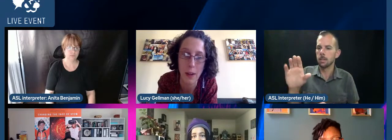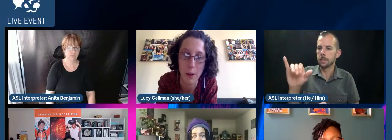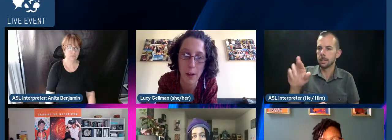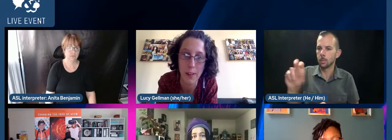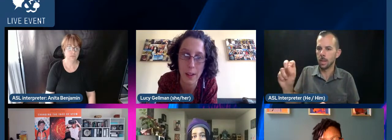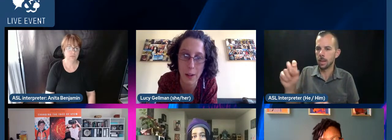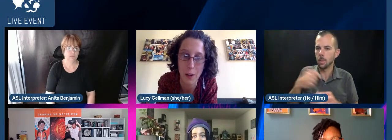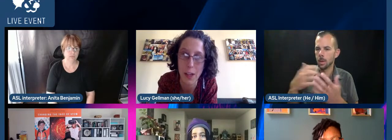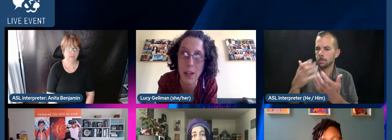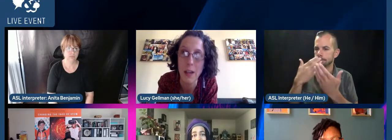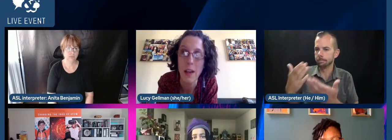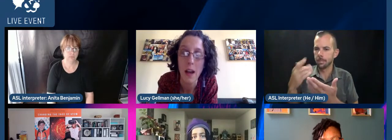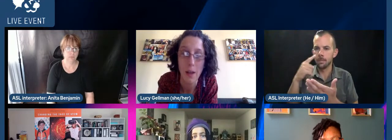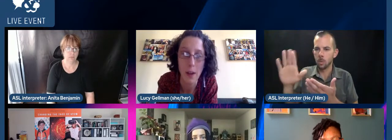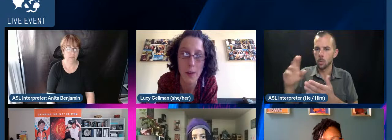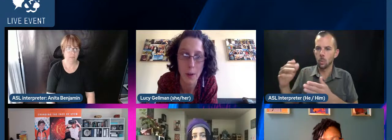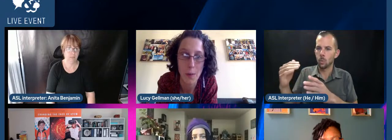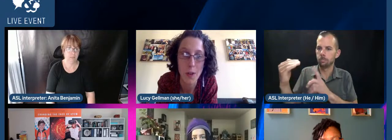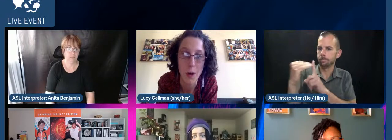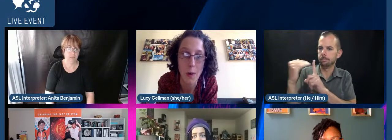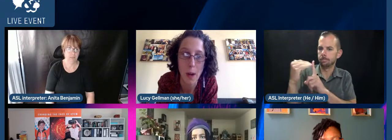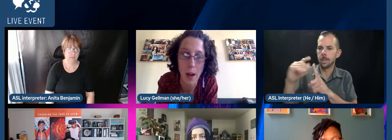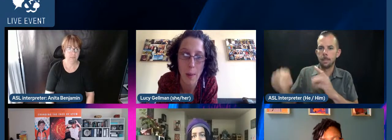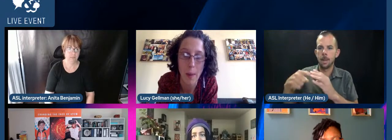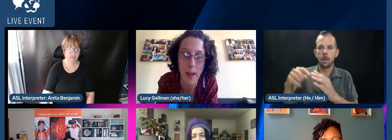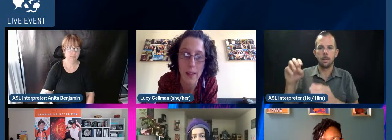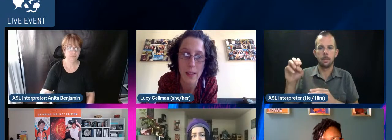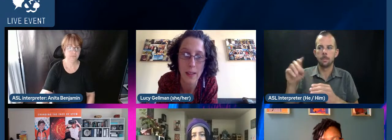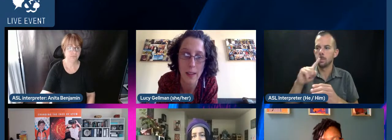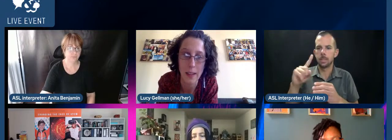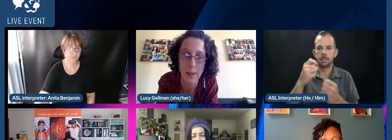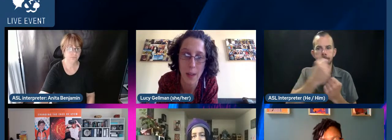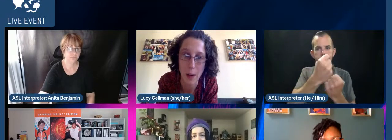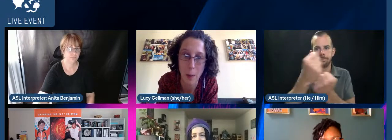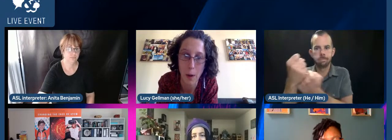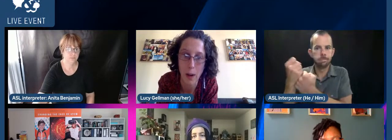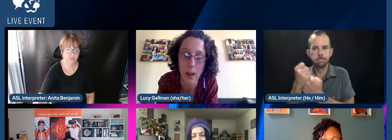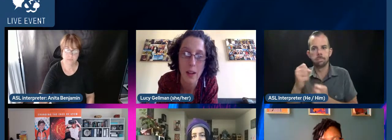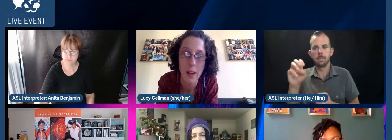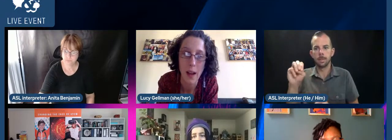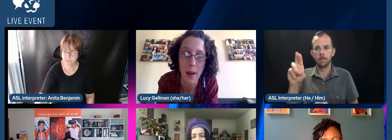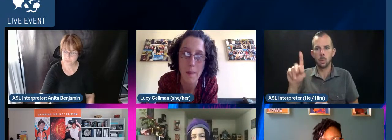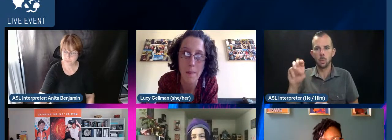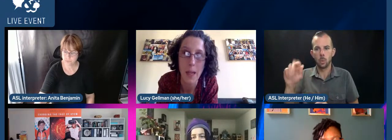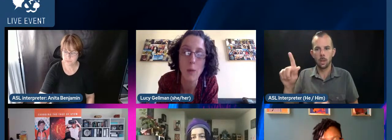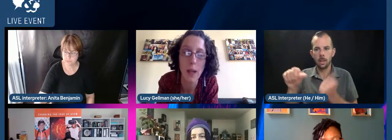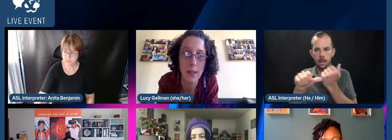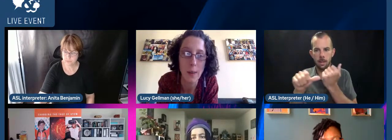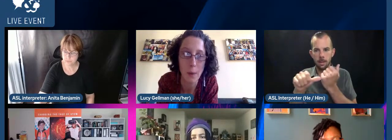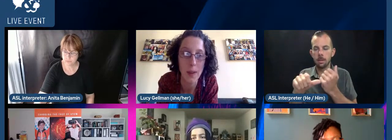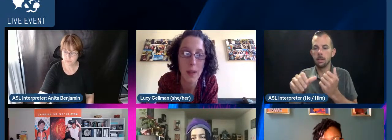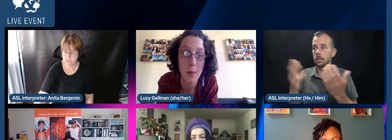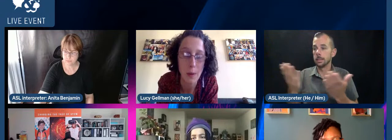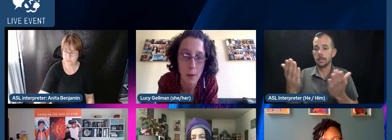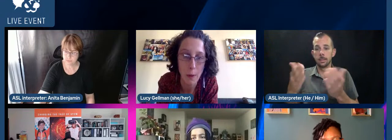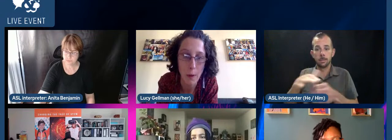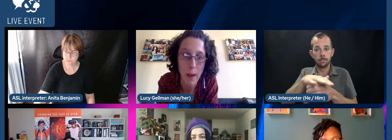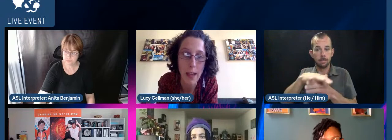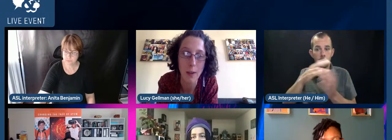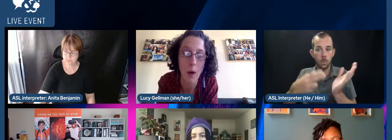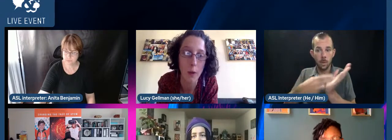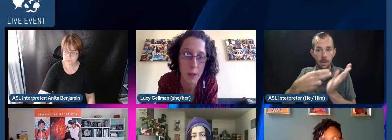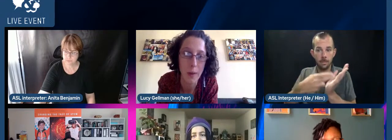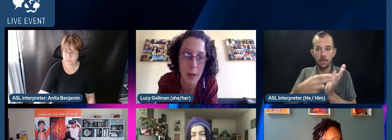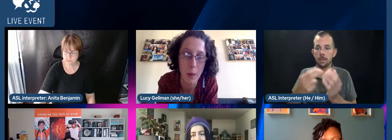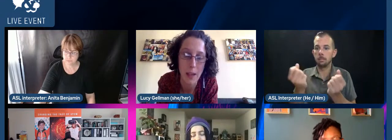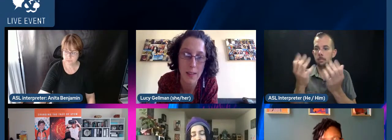but I think across the country, a lot of groups showed up and did collective care work in ways that were really beautiful,